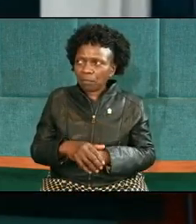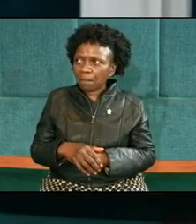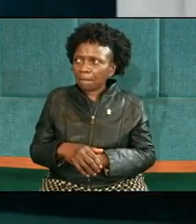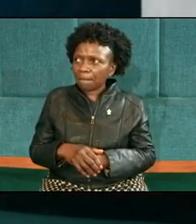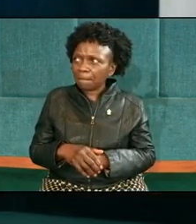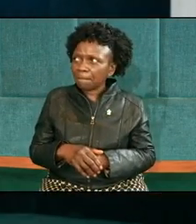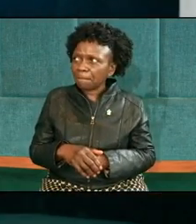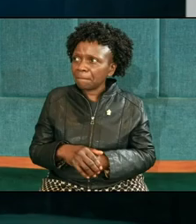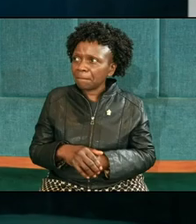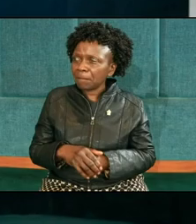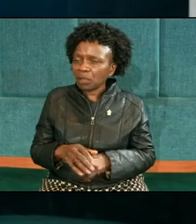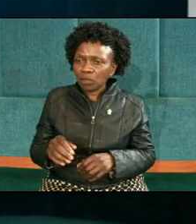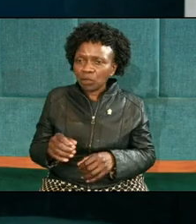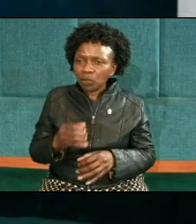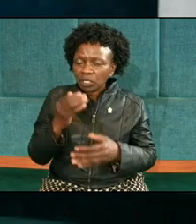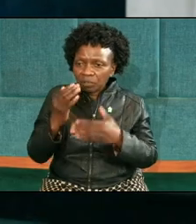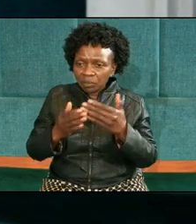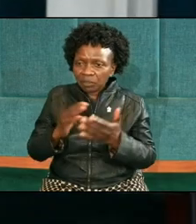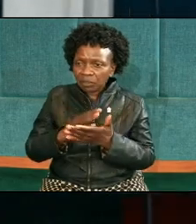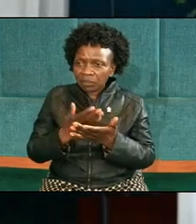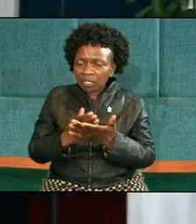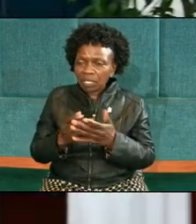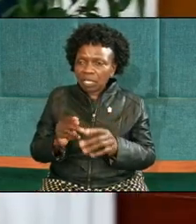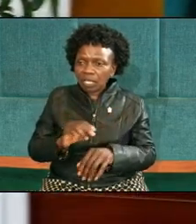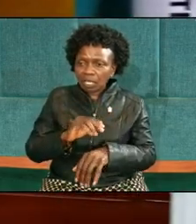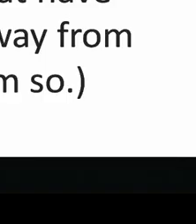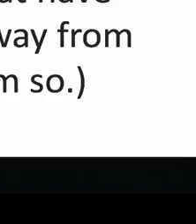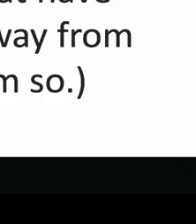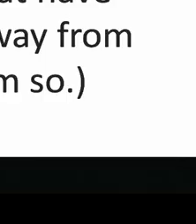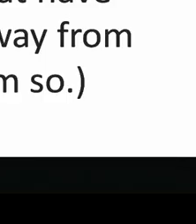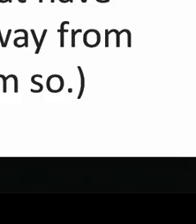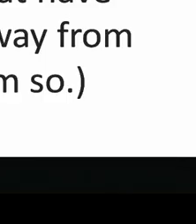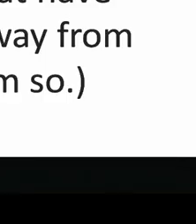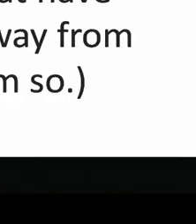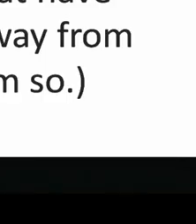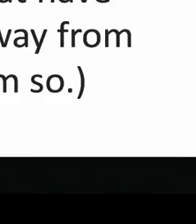And what is your country? And from what people do you belong?